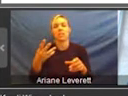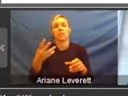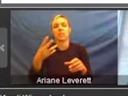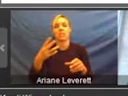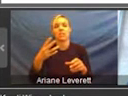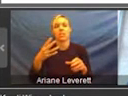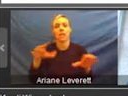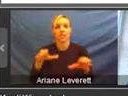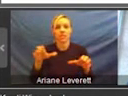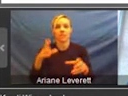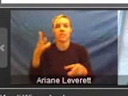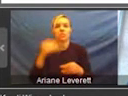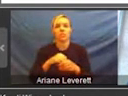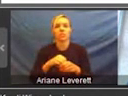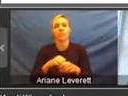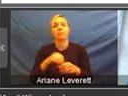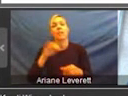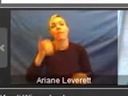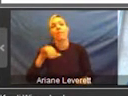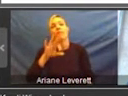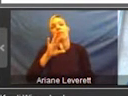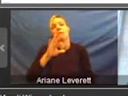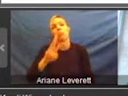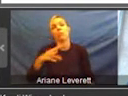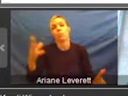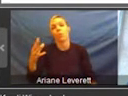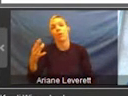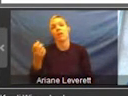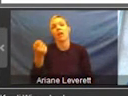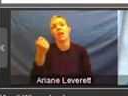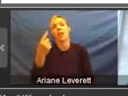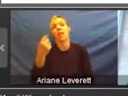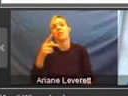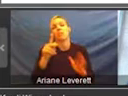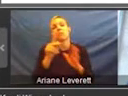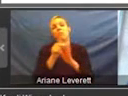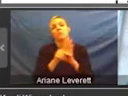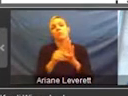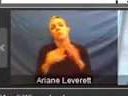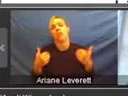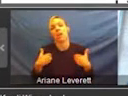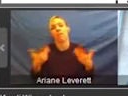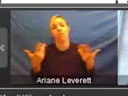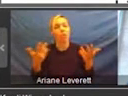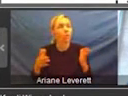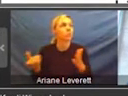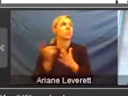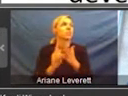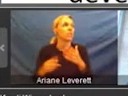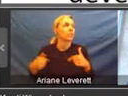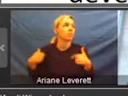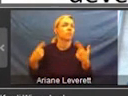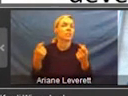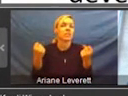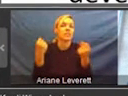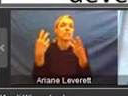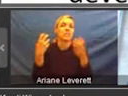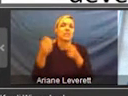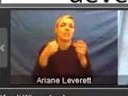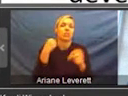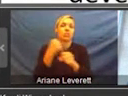That is a framework of 11 principles which have been designed over years of multi-stakeholder